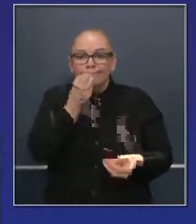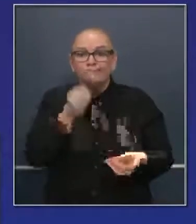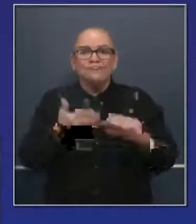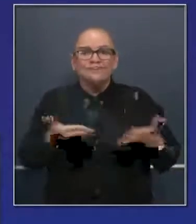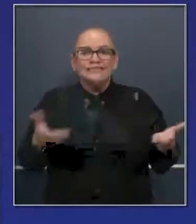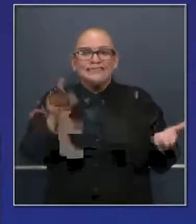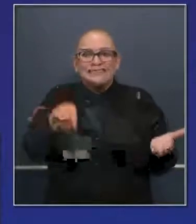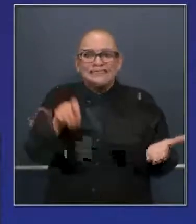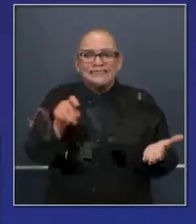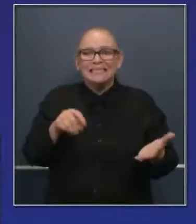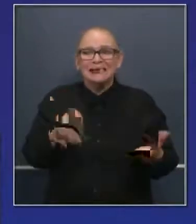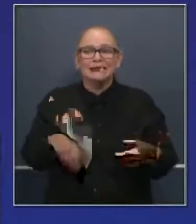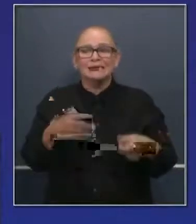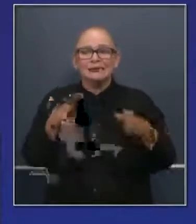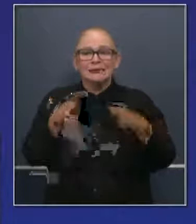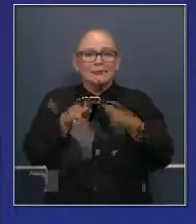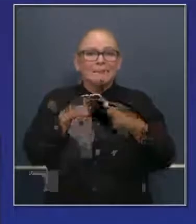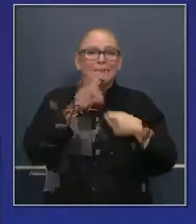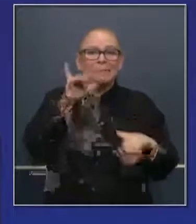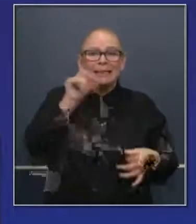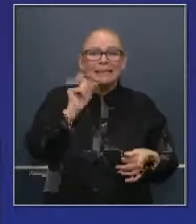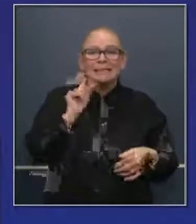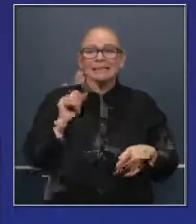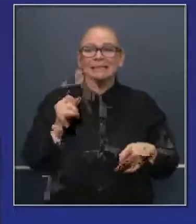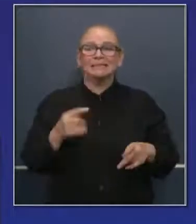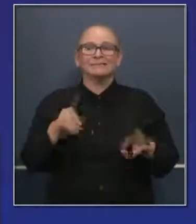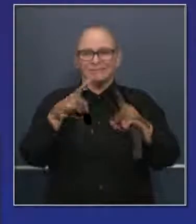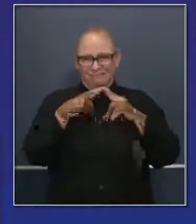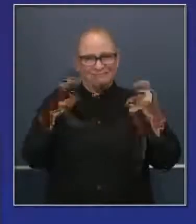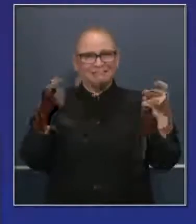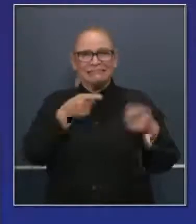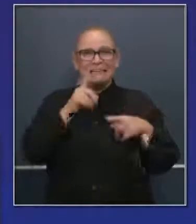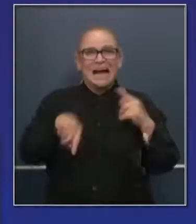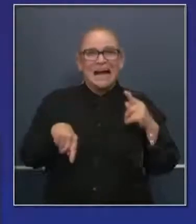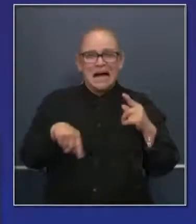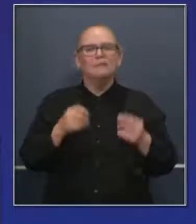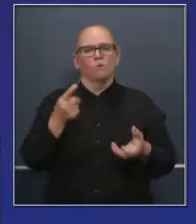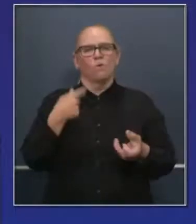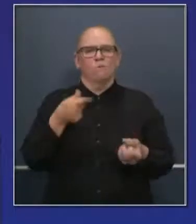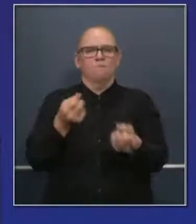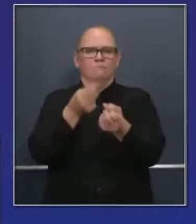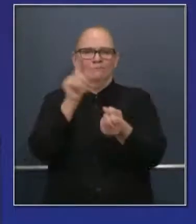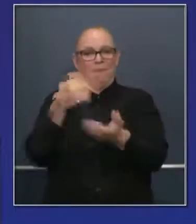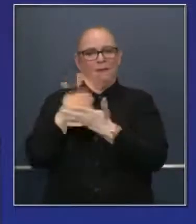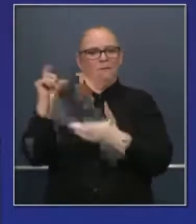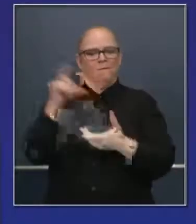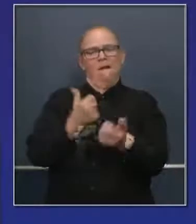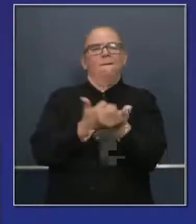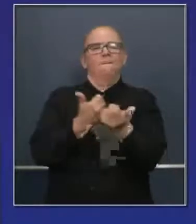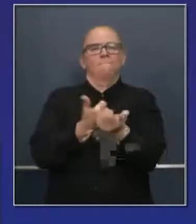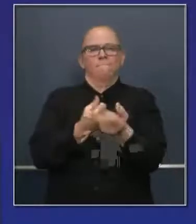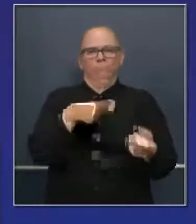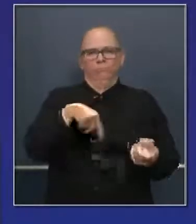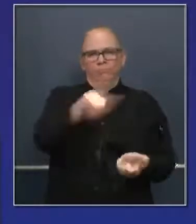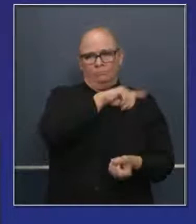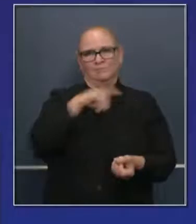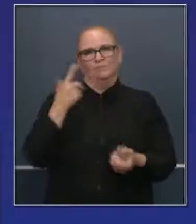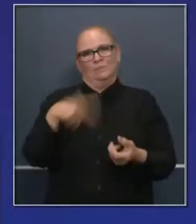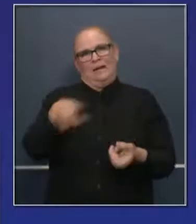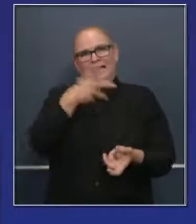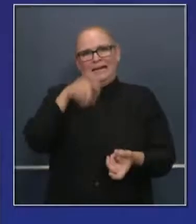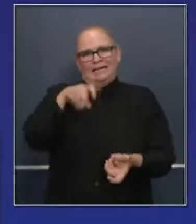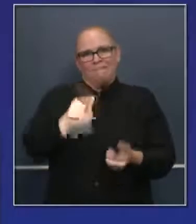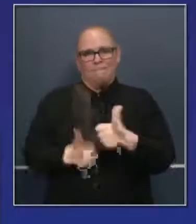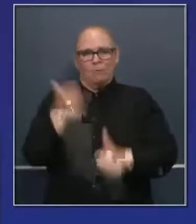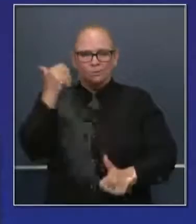and the like, again, focusing on the most vulnerable and the most vulnerable families. And remember, this is, and